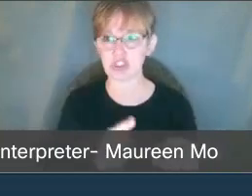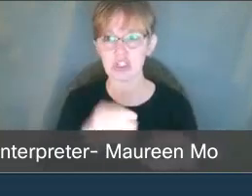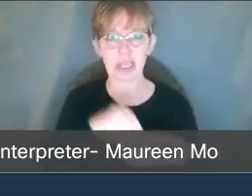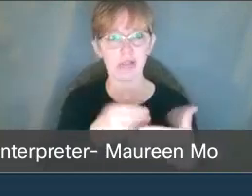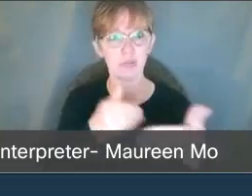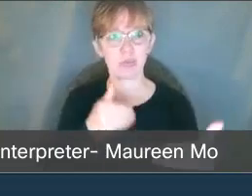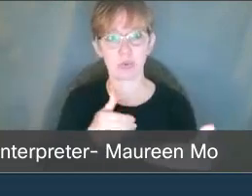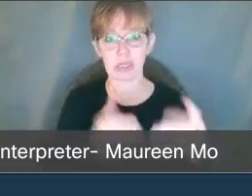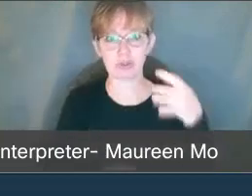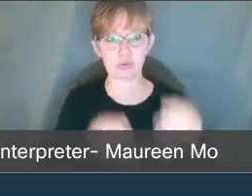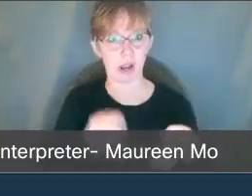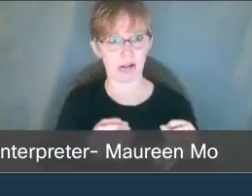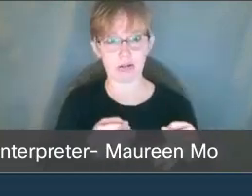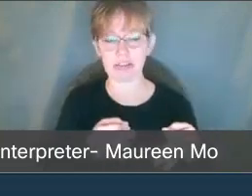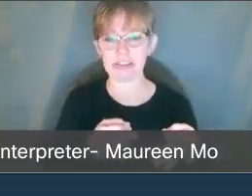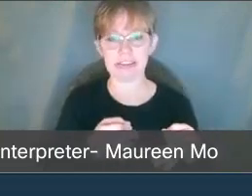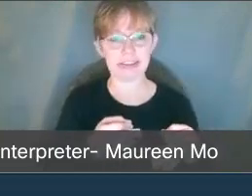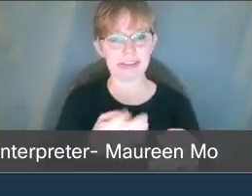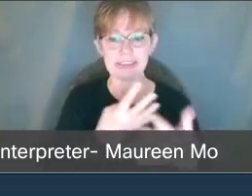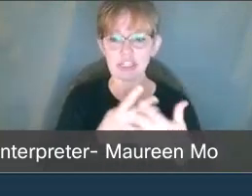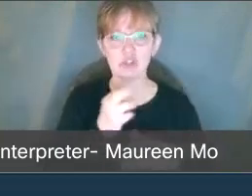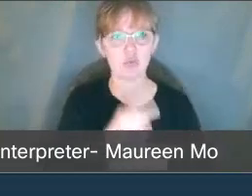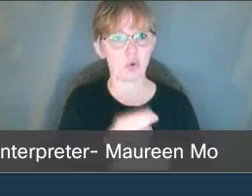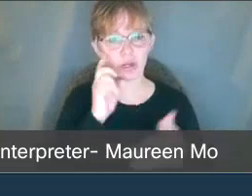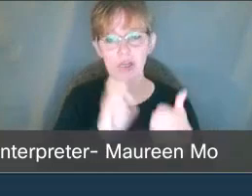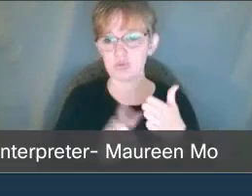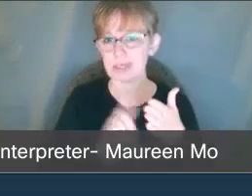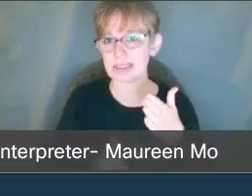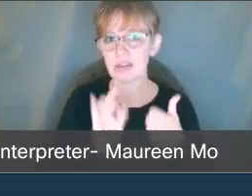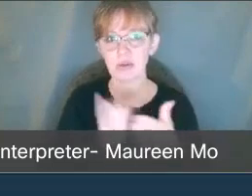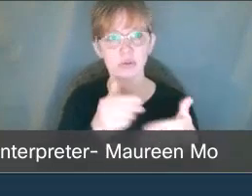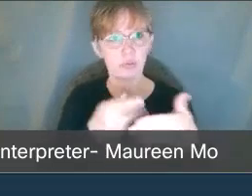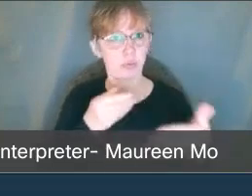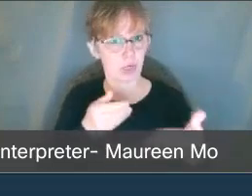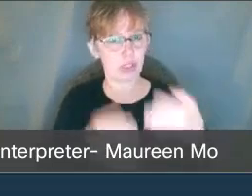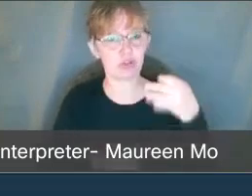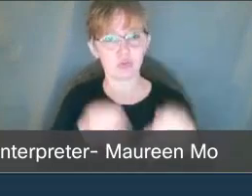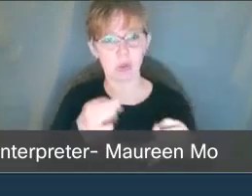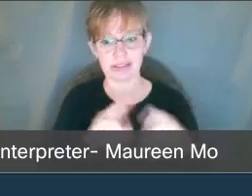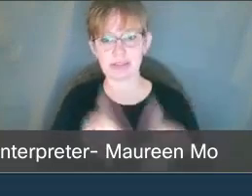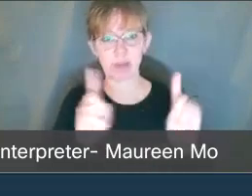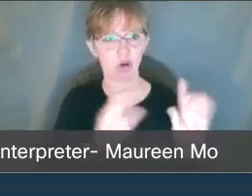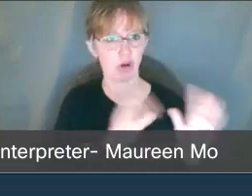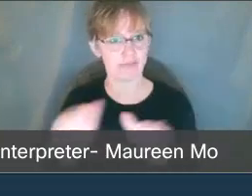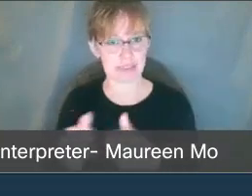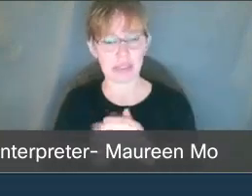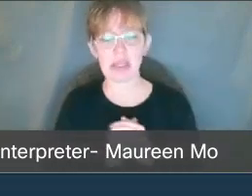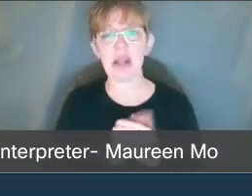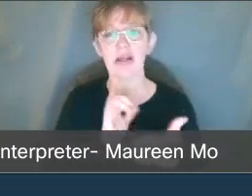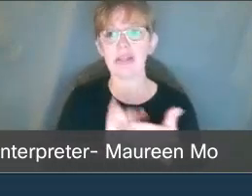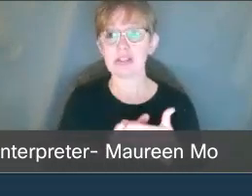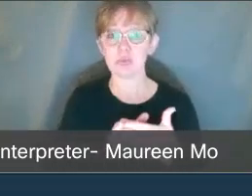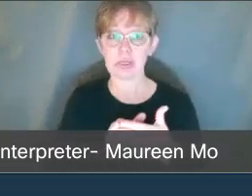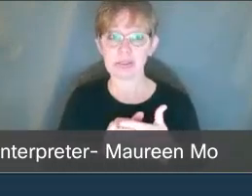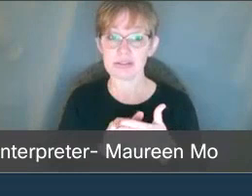detention or in addressing systemic disparities. And this was a statewide study, and what they ended up finding, if you